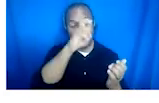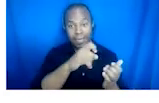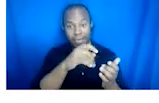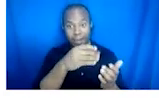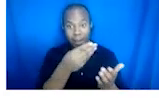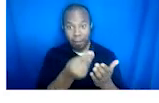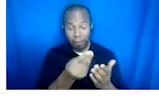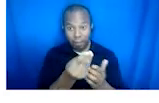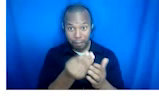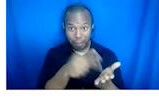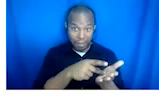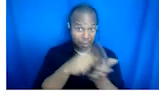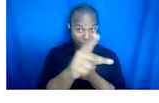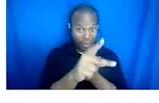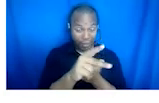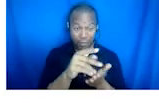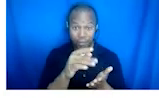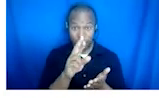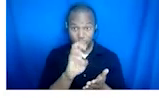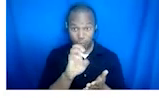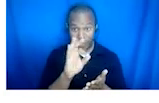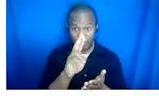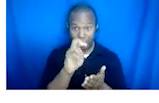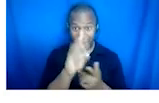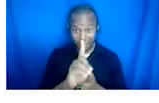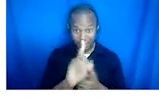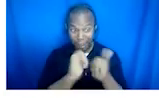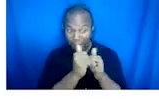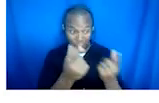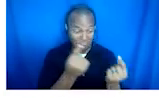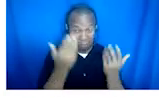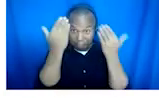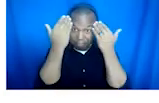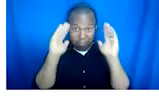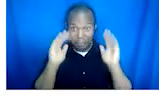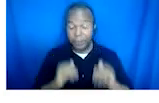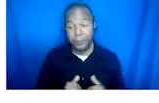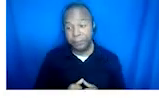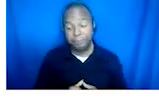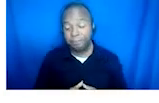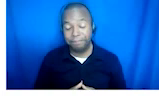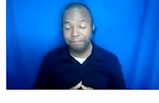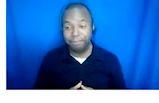I don't think that's one I don't even want to know, but that's the complexity of it.